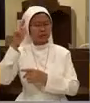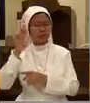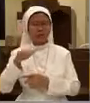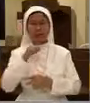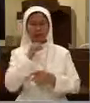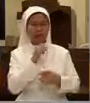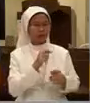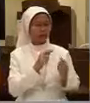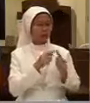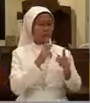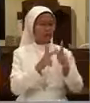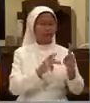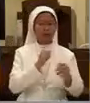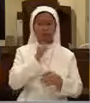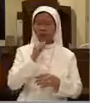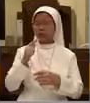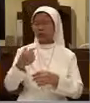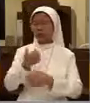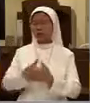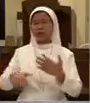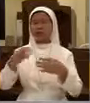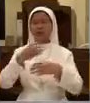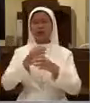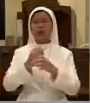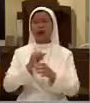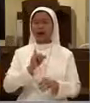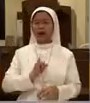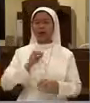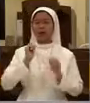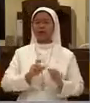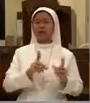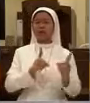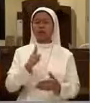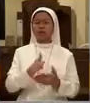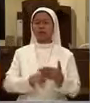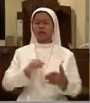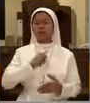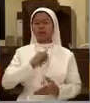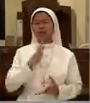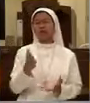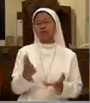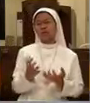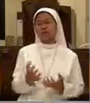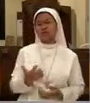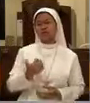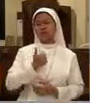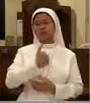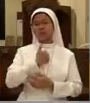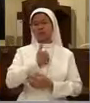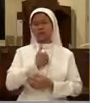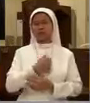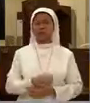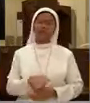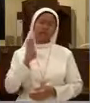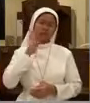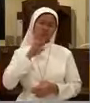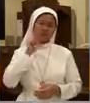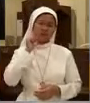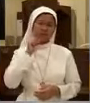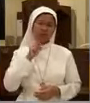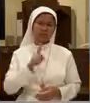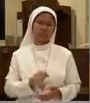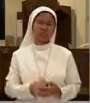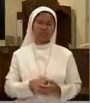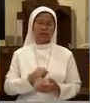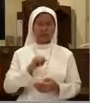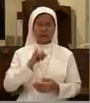creation. I can do what I want. My dear brothers and sisters, I spent a bit